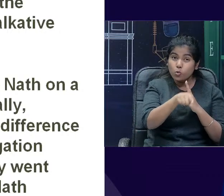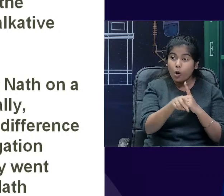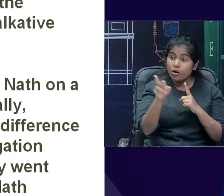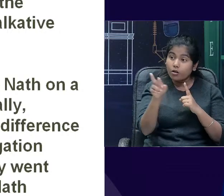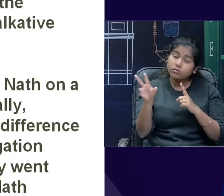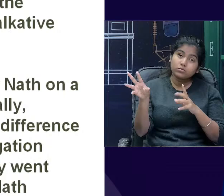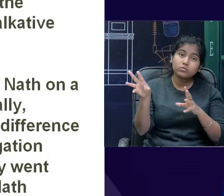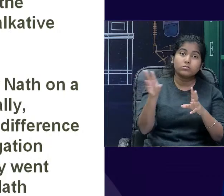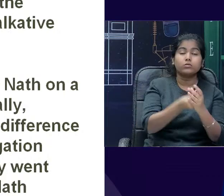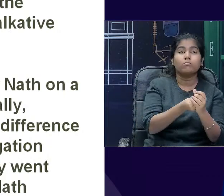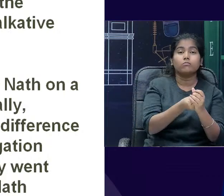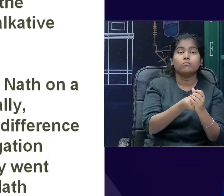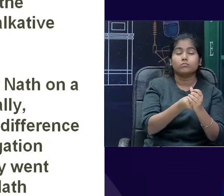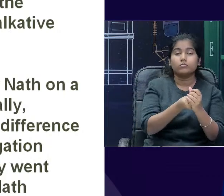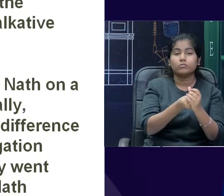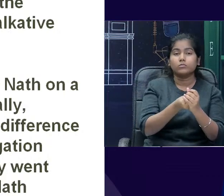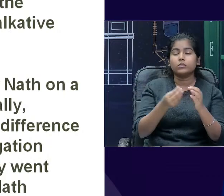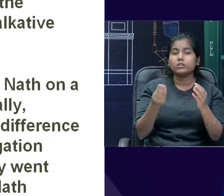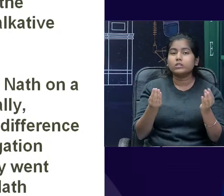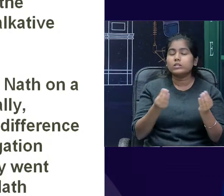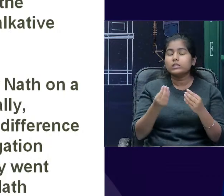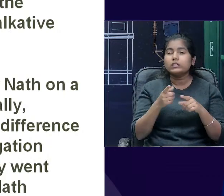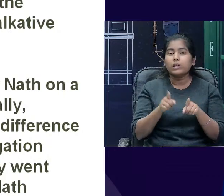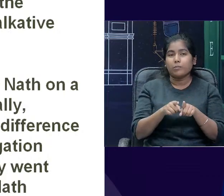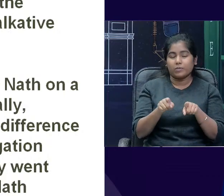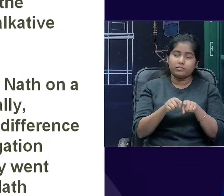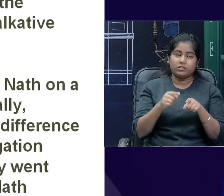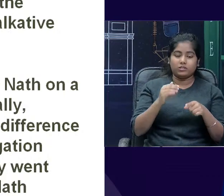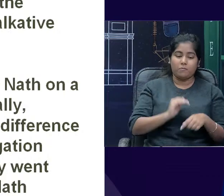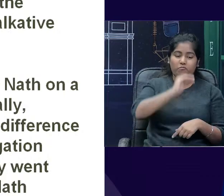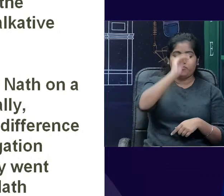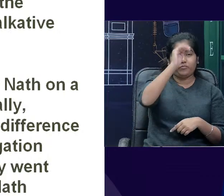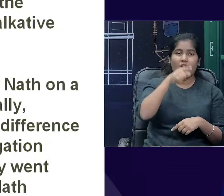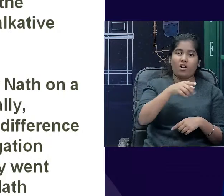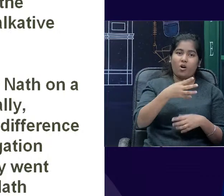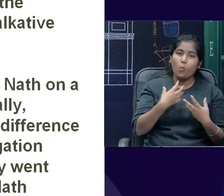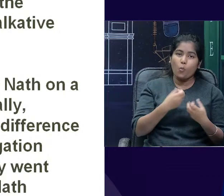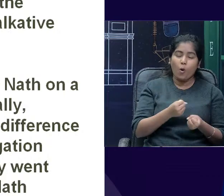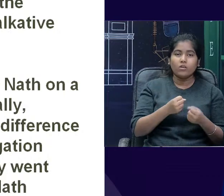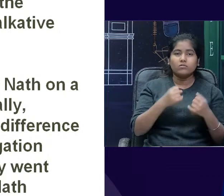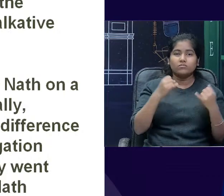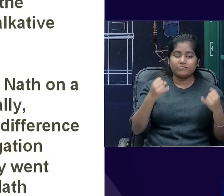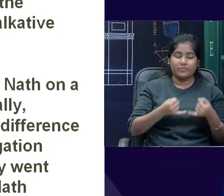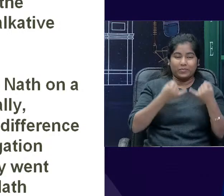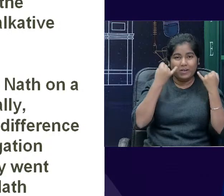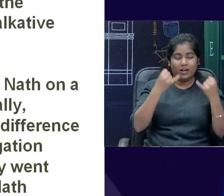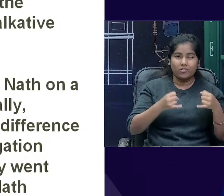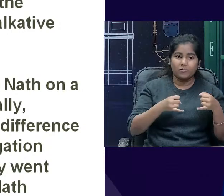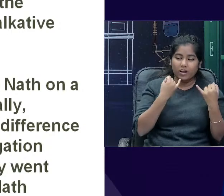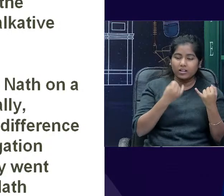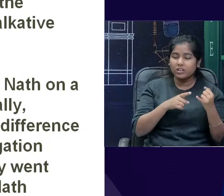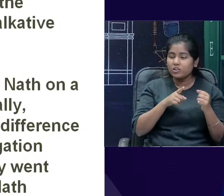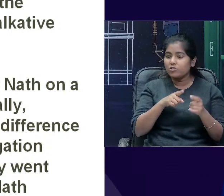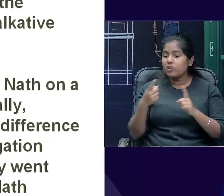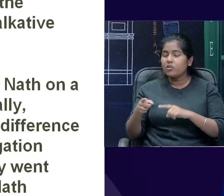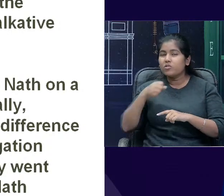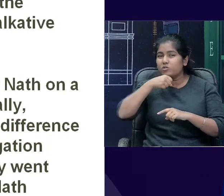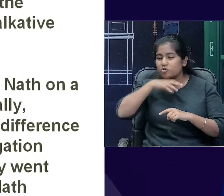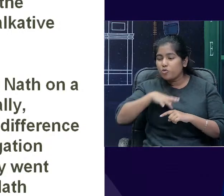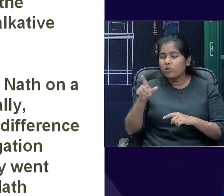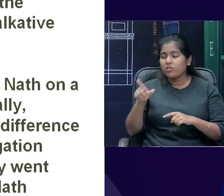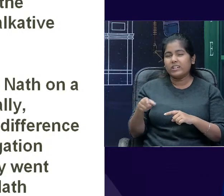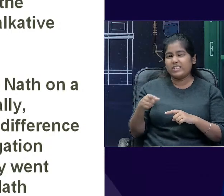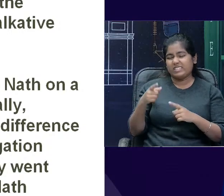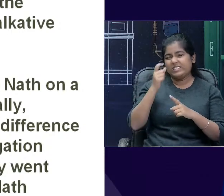Sometimes, the elder one wants Maggie and he involves the younger one to request or to pamper moms and